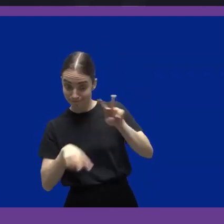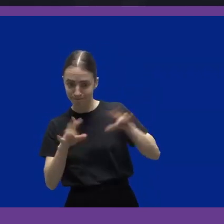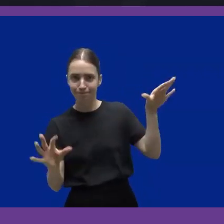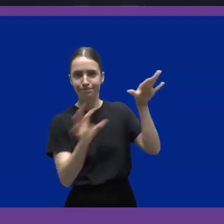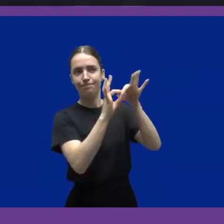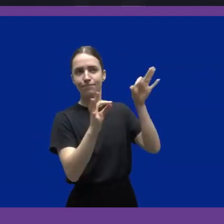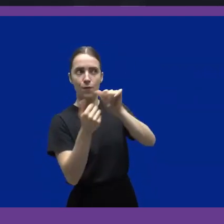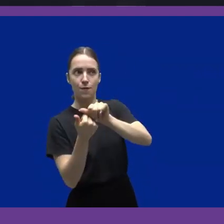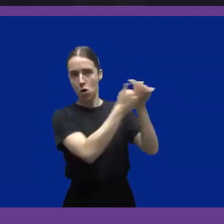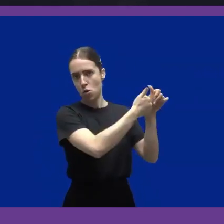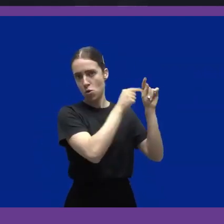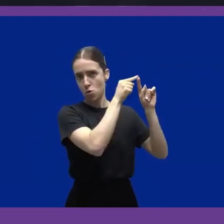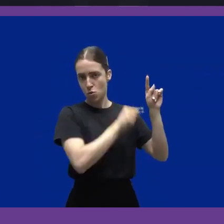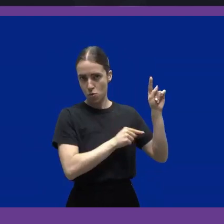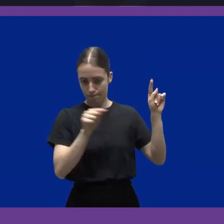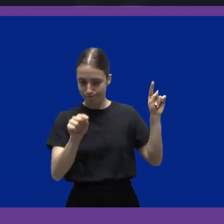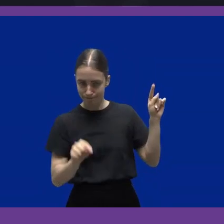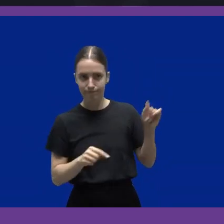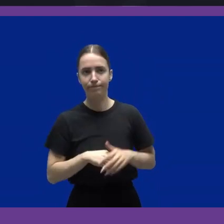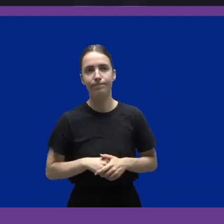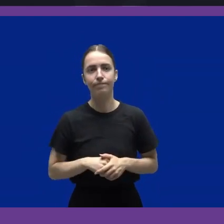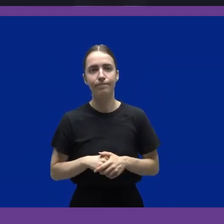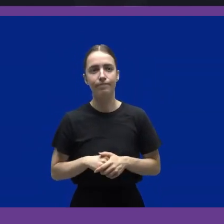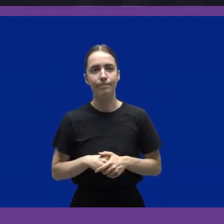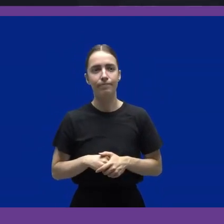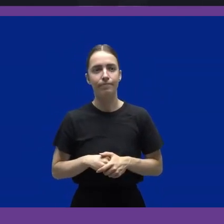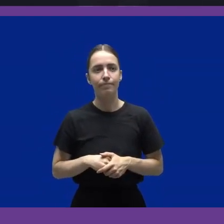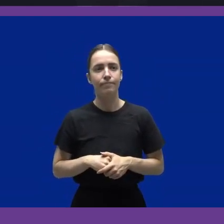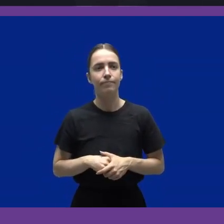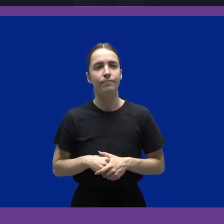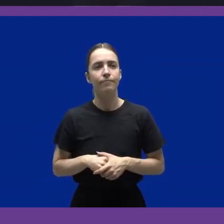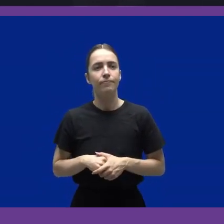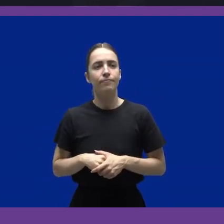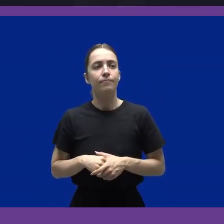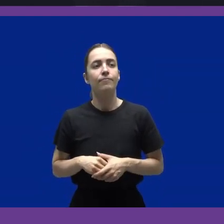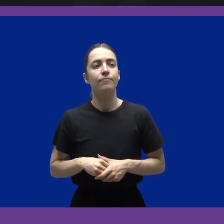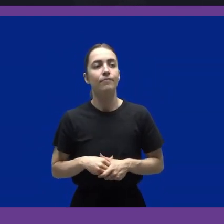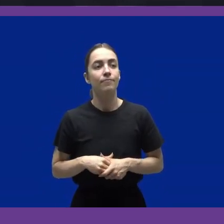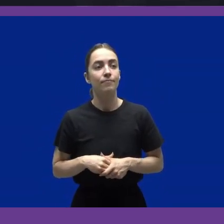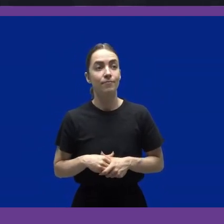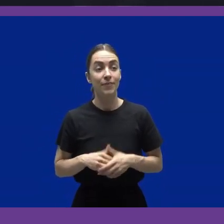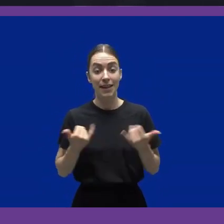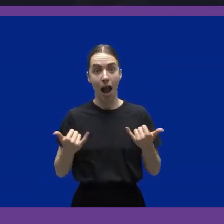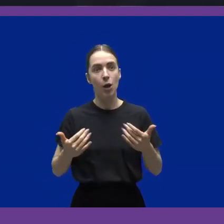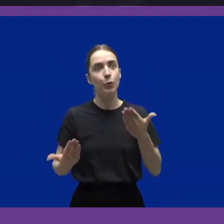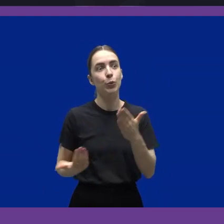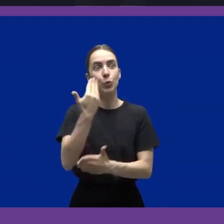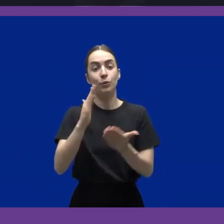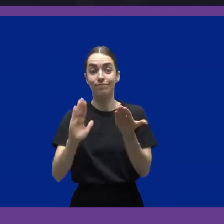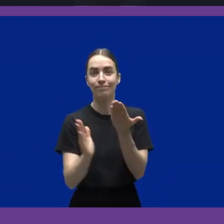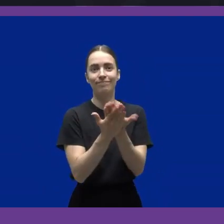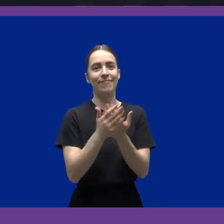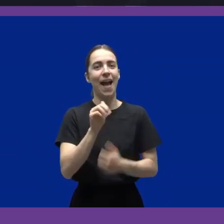able to incorporate the European Accessibility Act are given in a new Annex A, And that Annex A, the one that